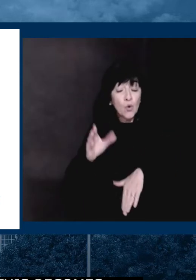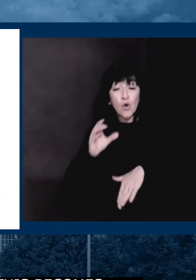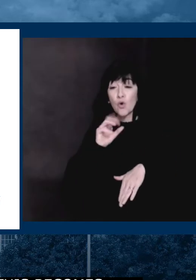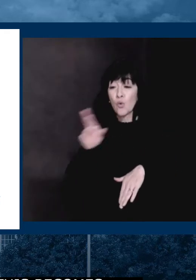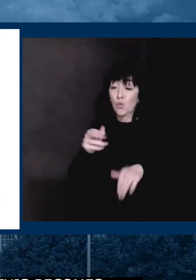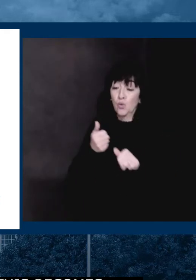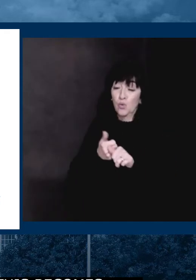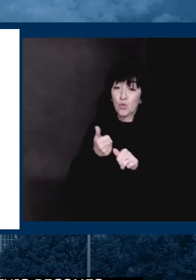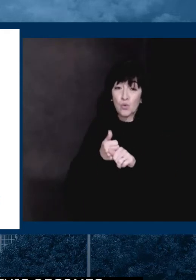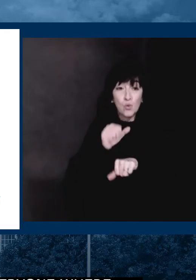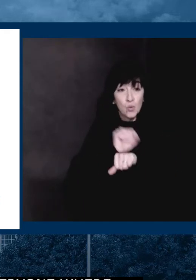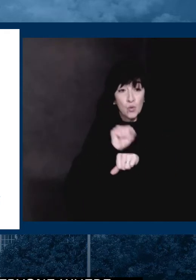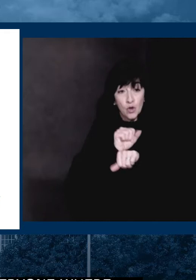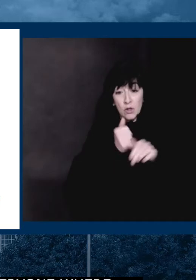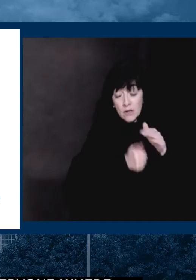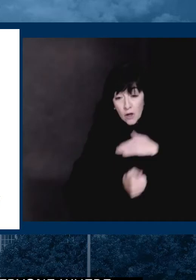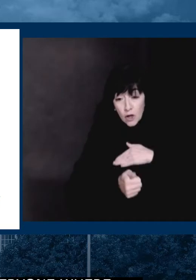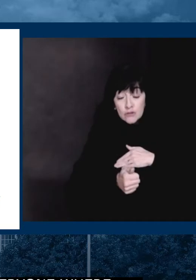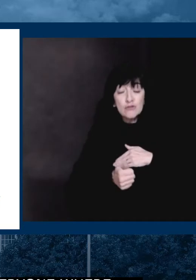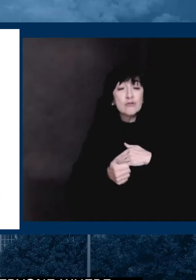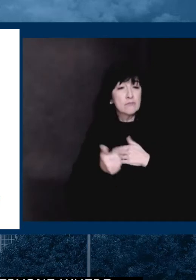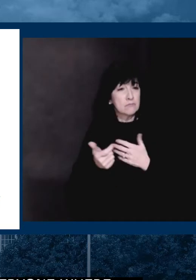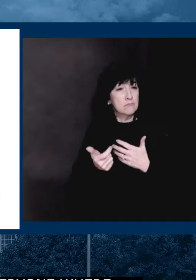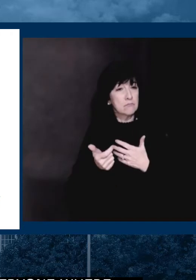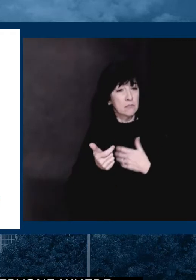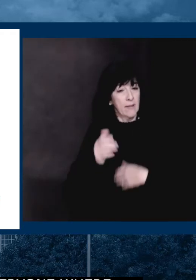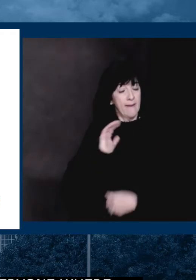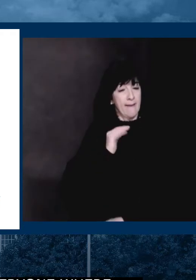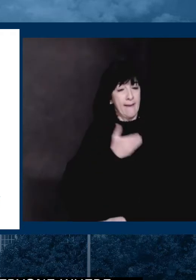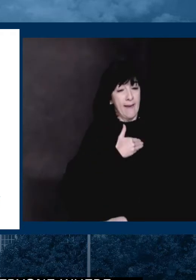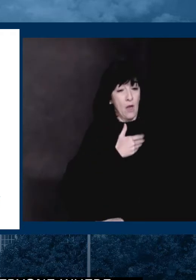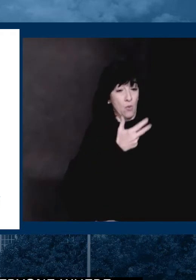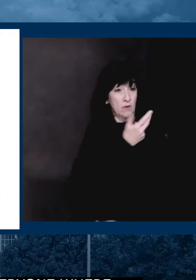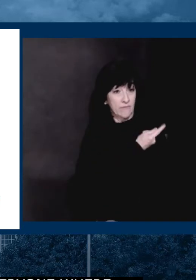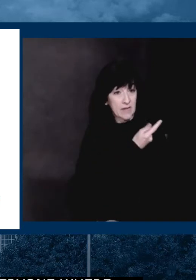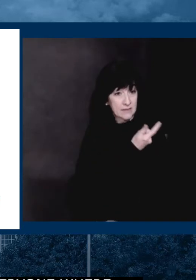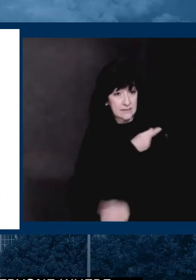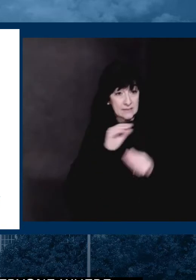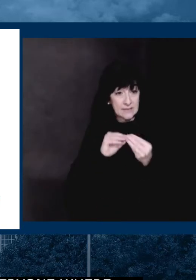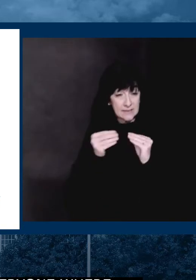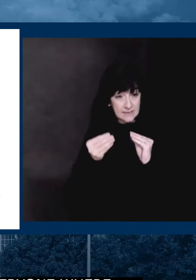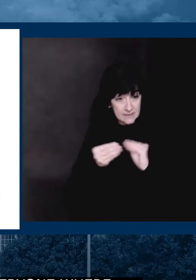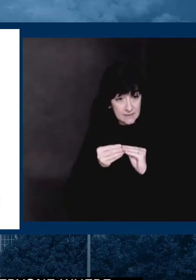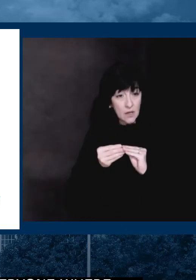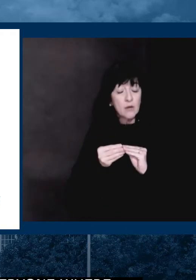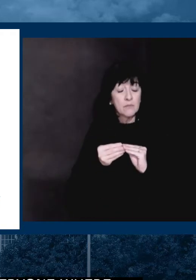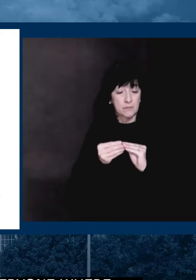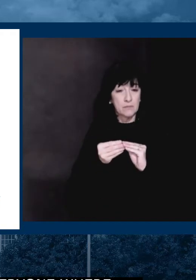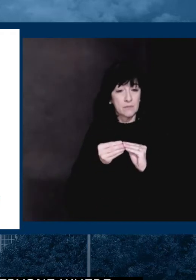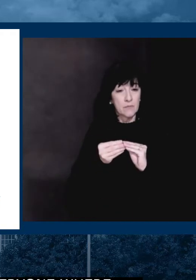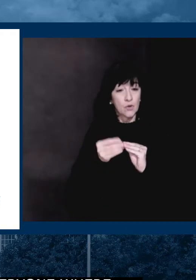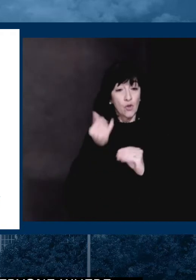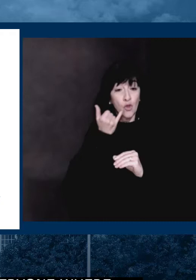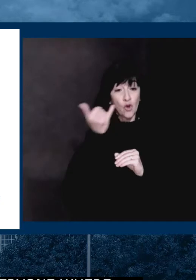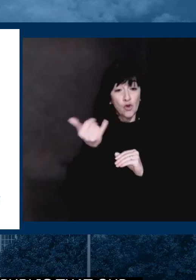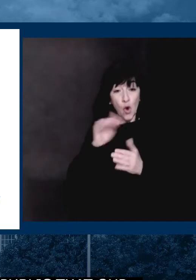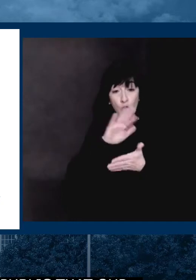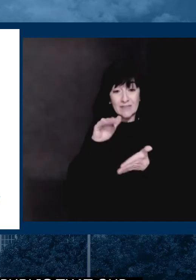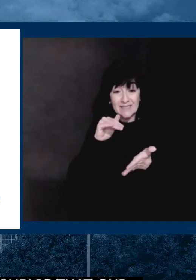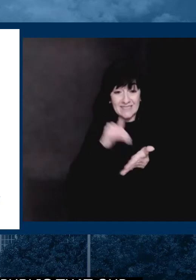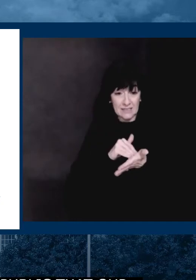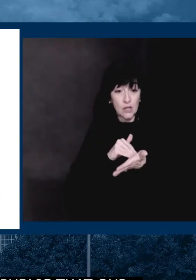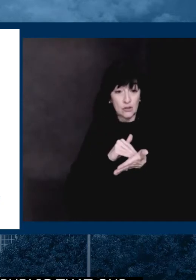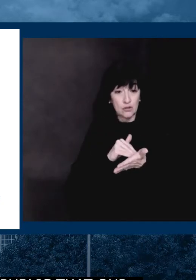our websites and our vaccine call center and our vaccine email address are all